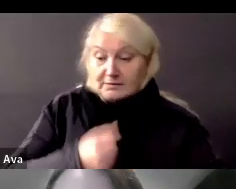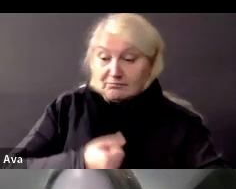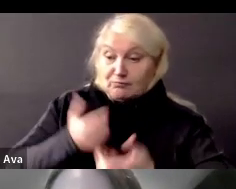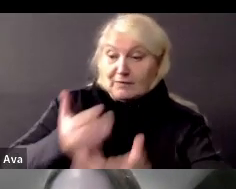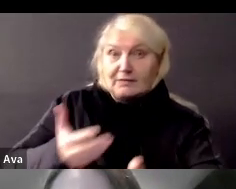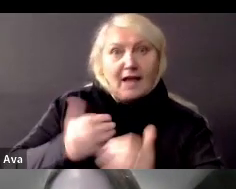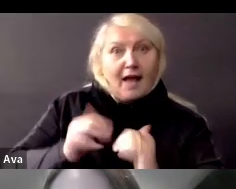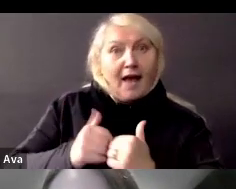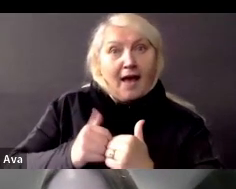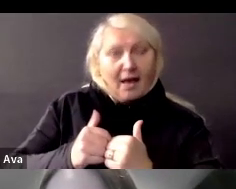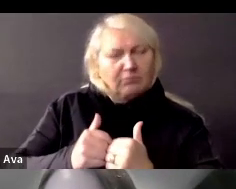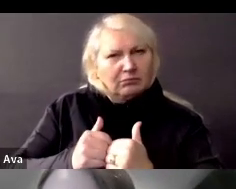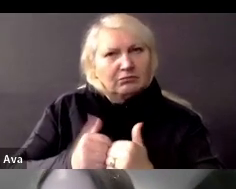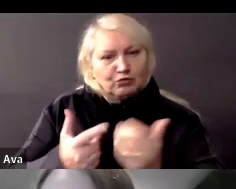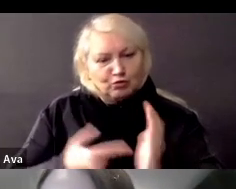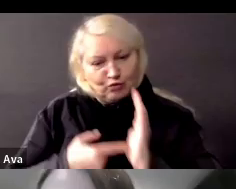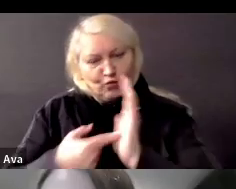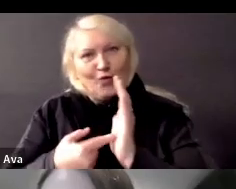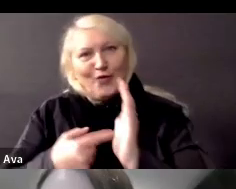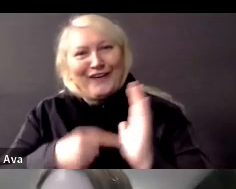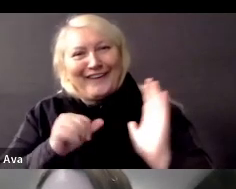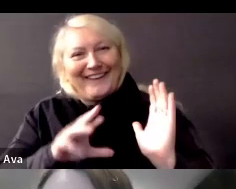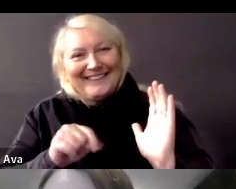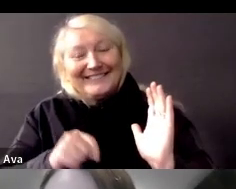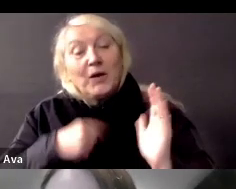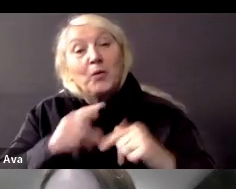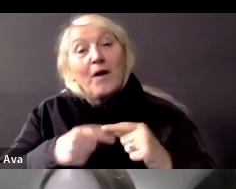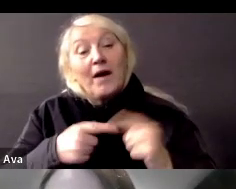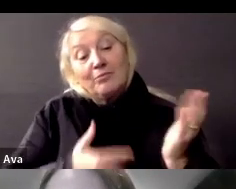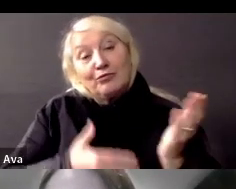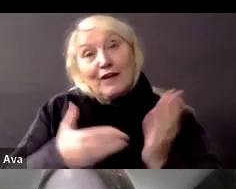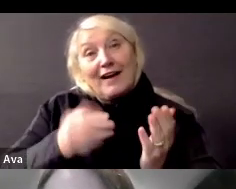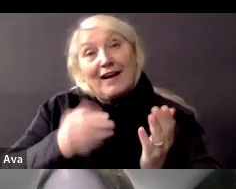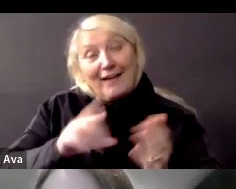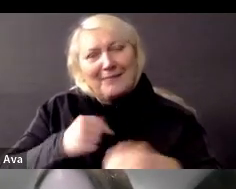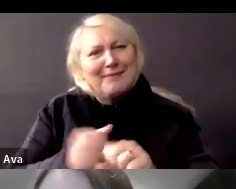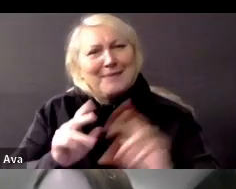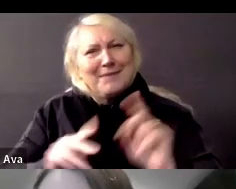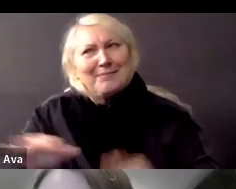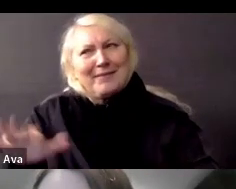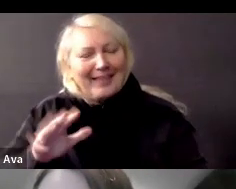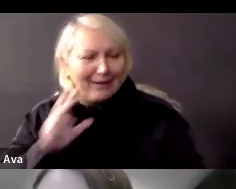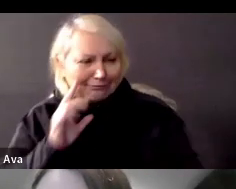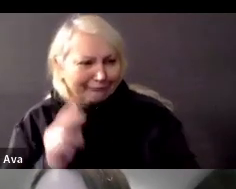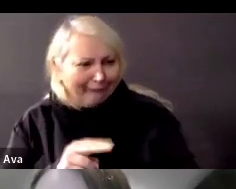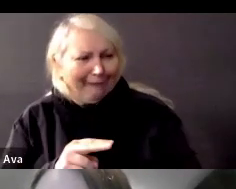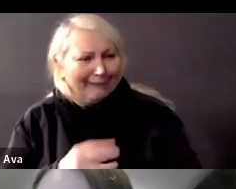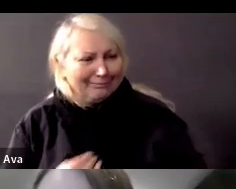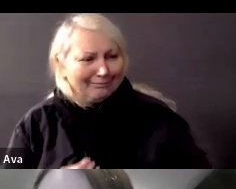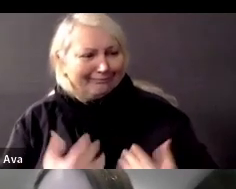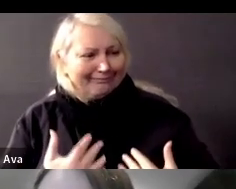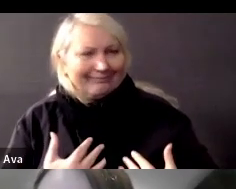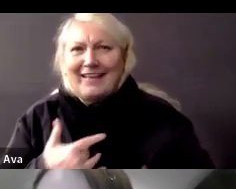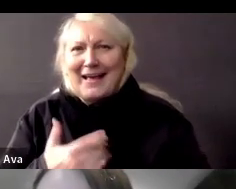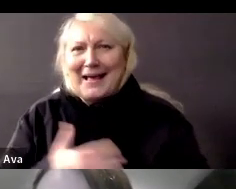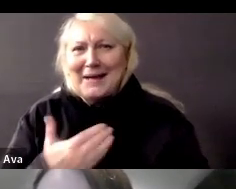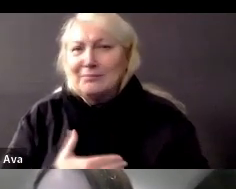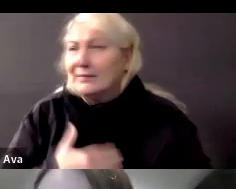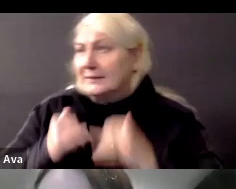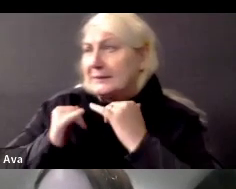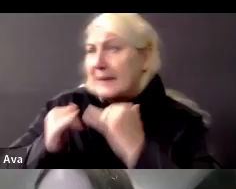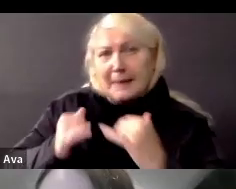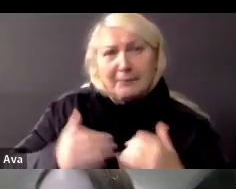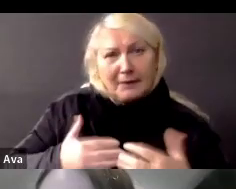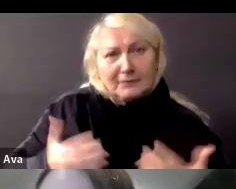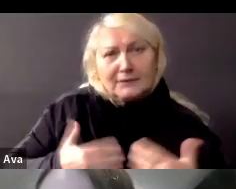buy my art, it makes them happy, and it also makes me happy too, because it takes a lot of work